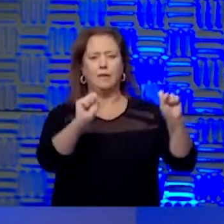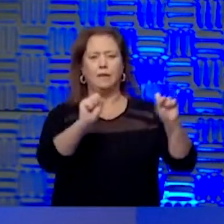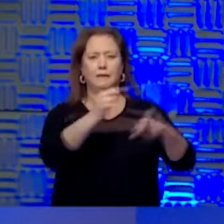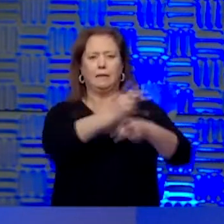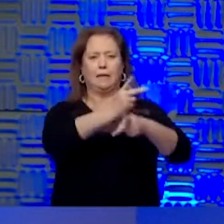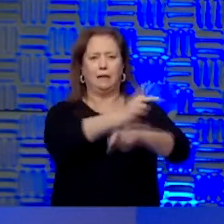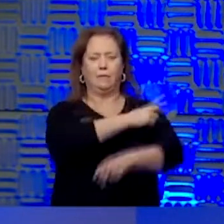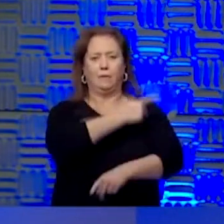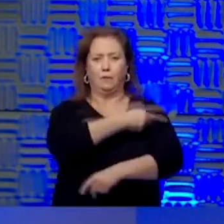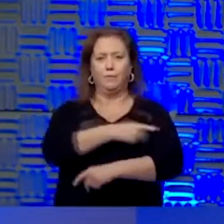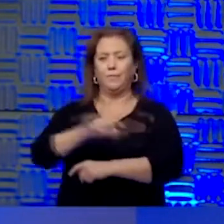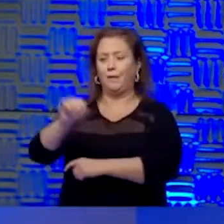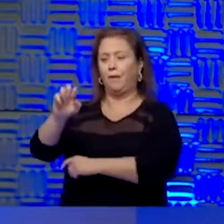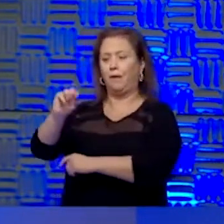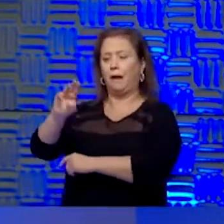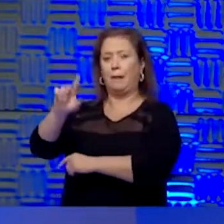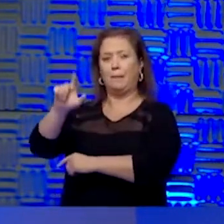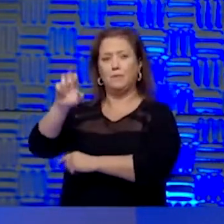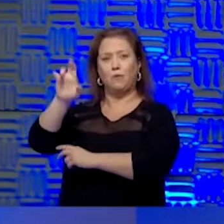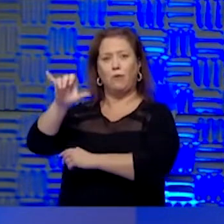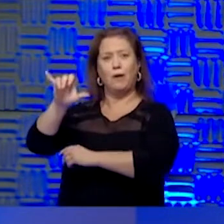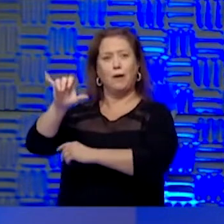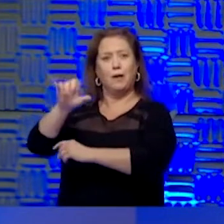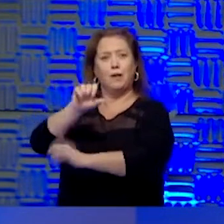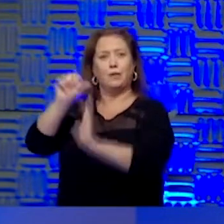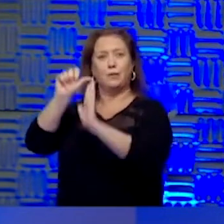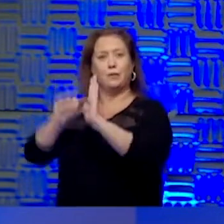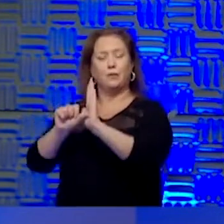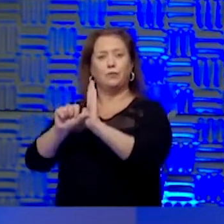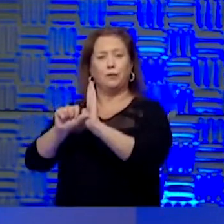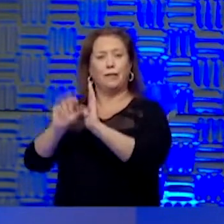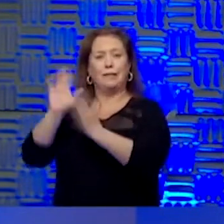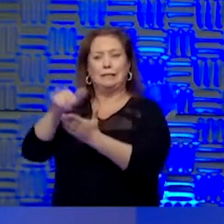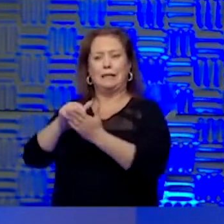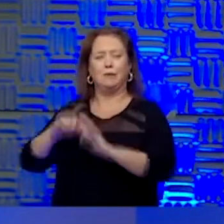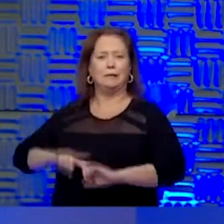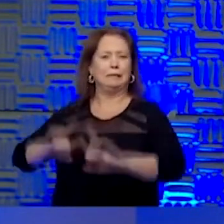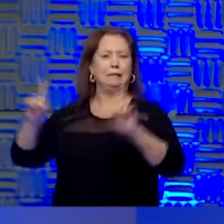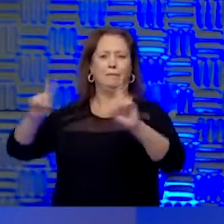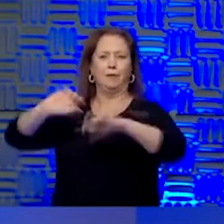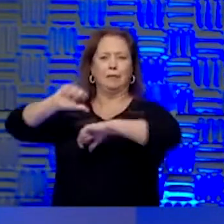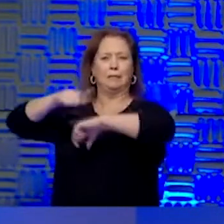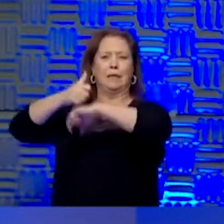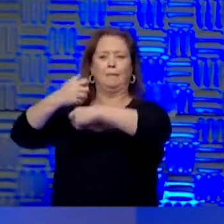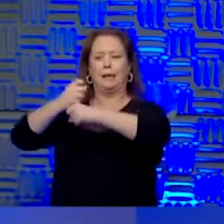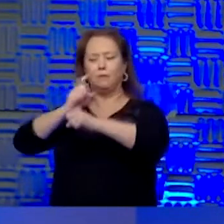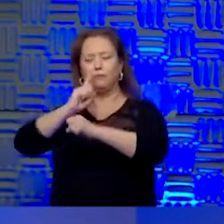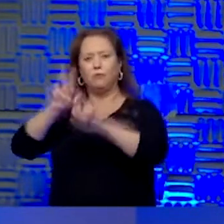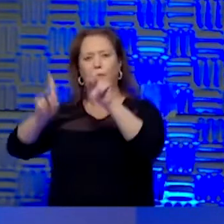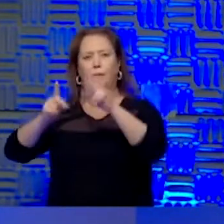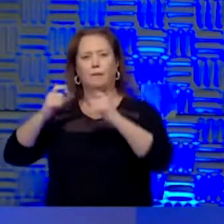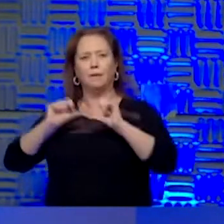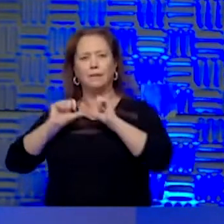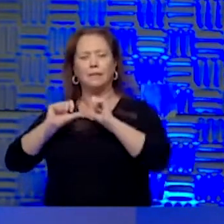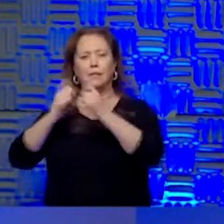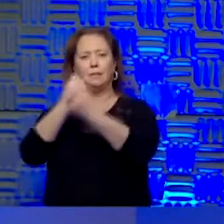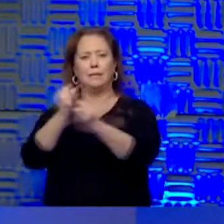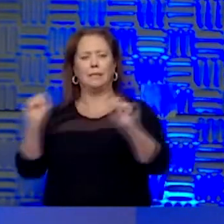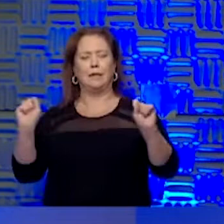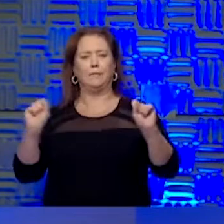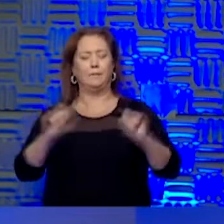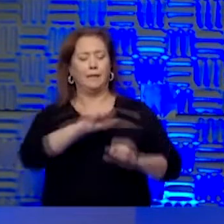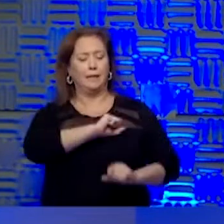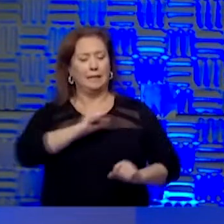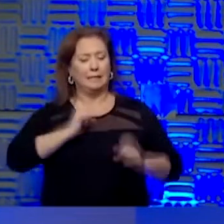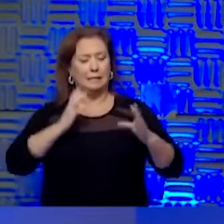our ambulatory surgery center, I mean, they just have a whole different workflow. Everything designed to make sure that people stay safe. So,